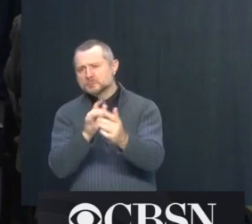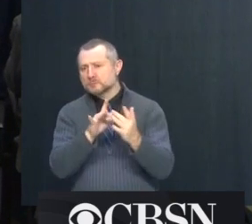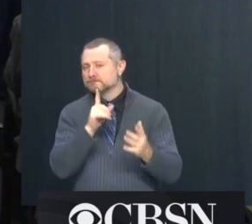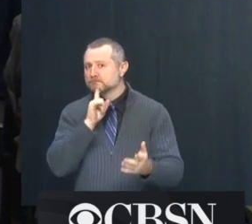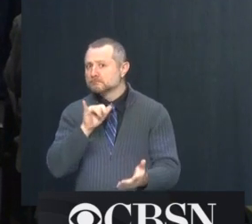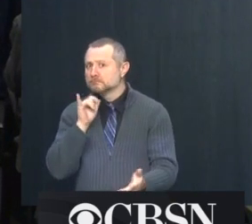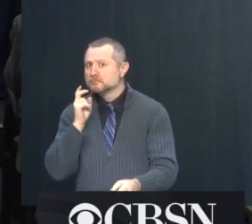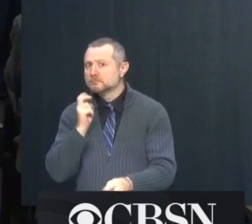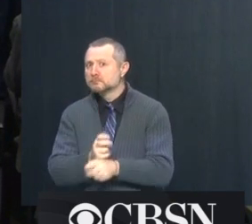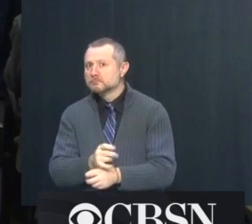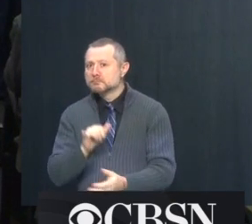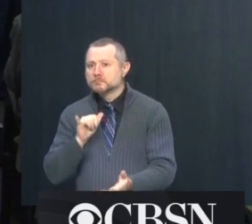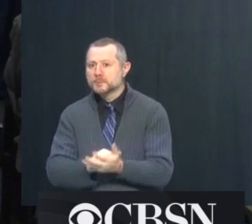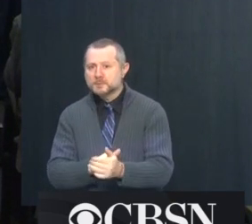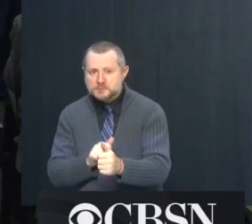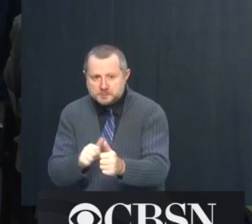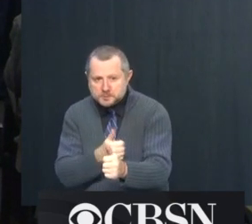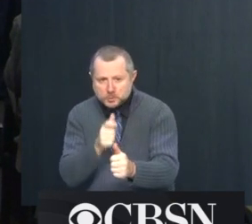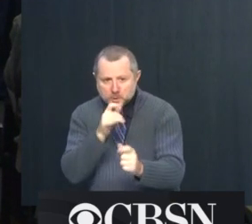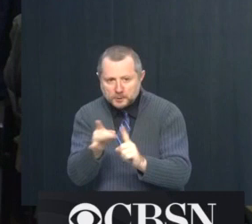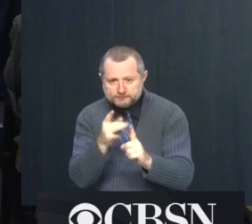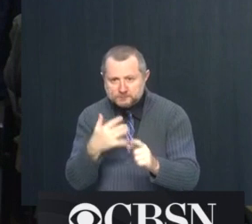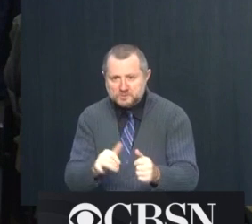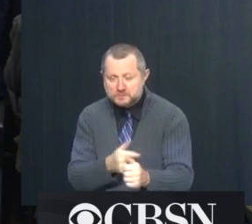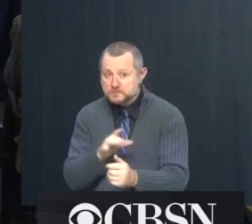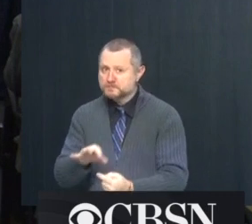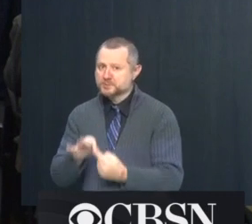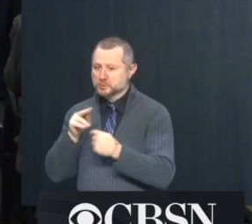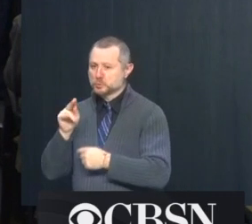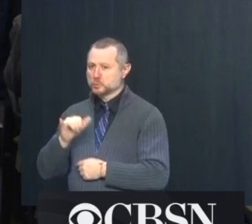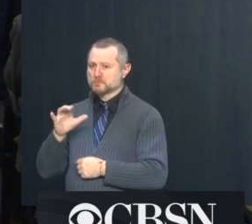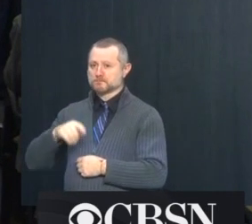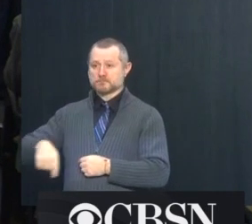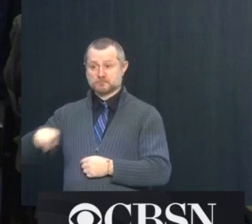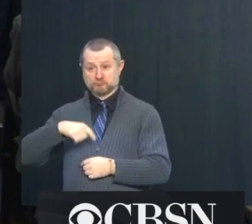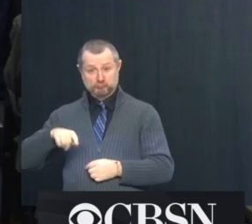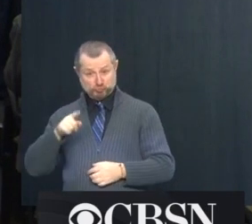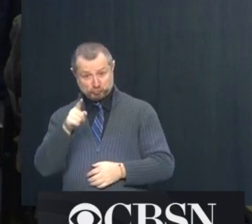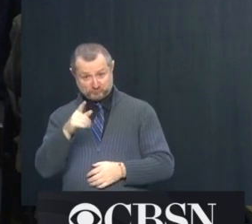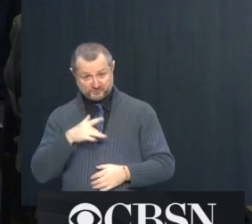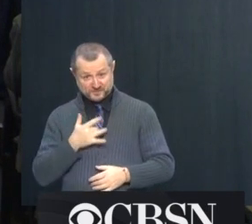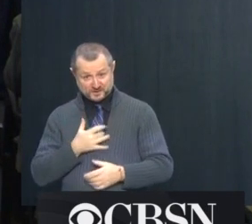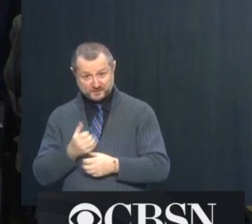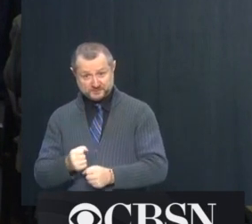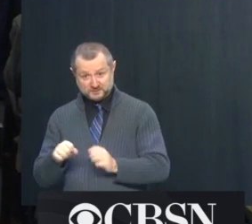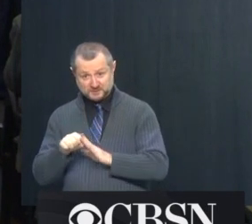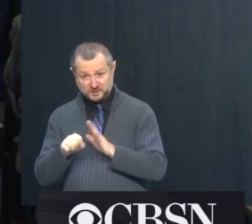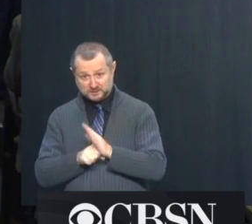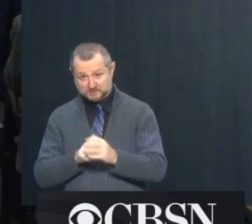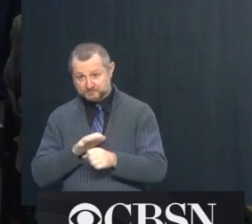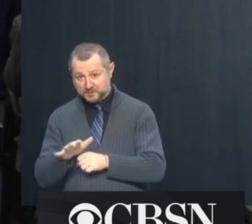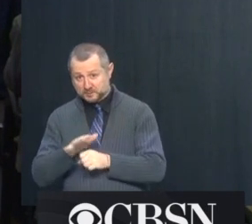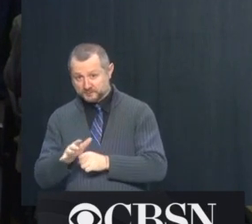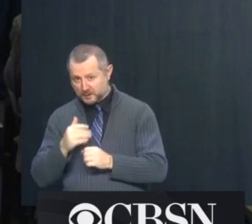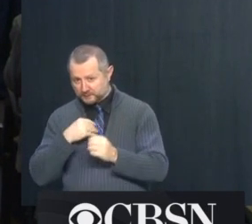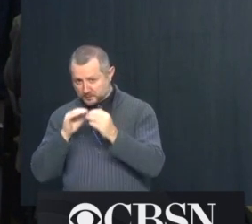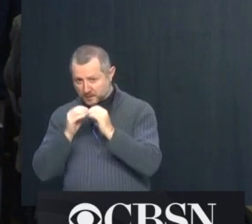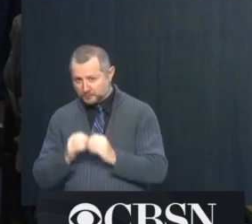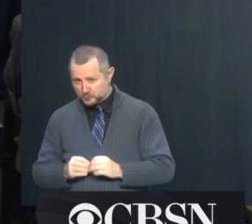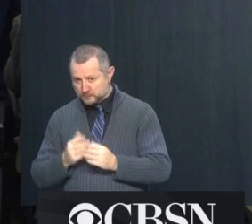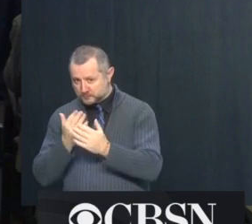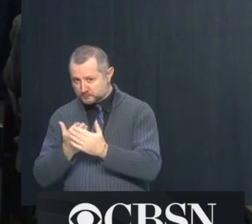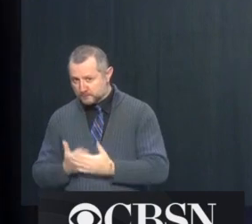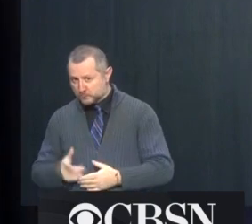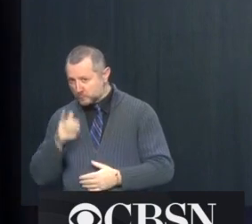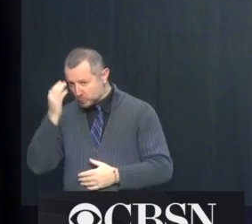cases across the state, especially here in New York City. How confident are you that the state really has the data to know where the coronavirus is spreading